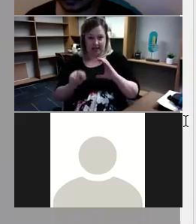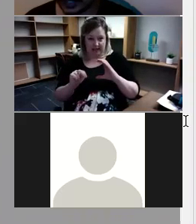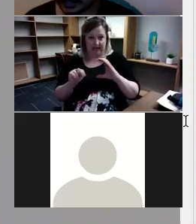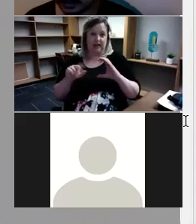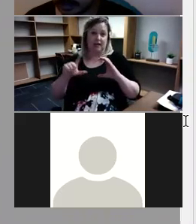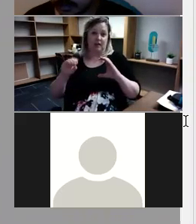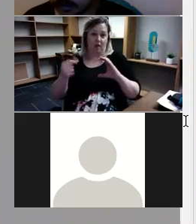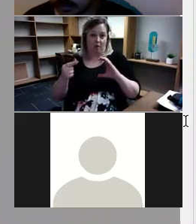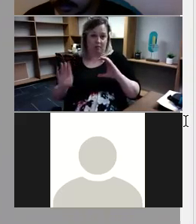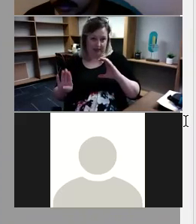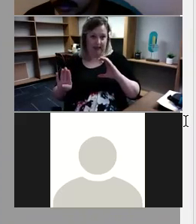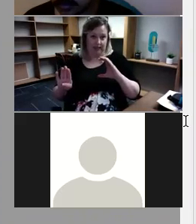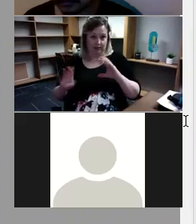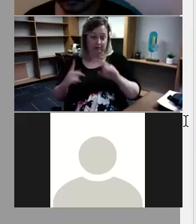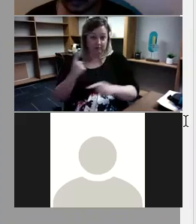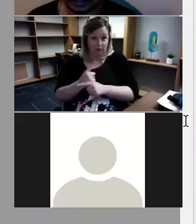Right?